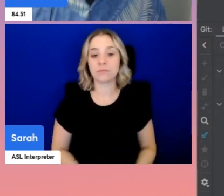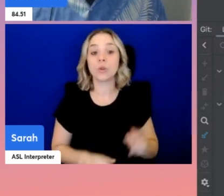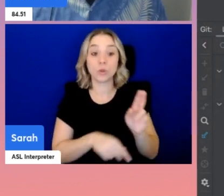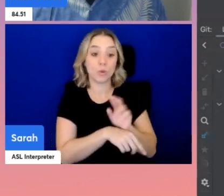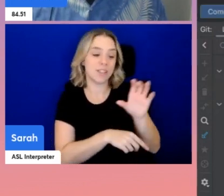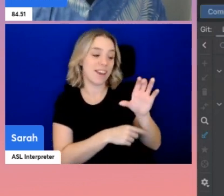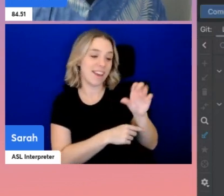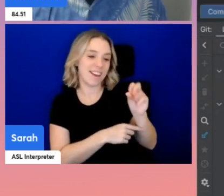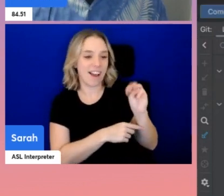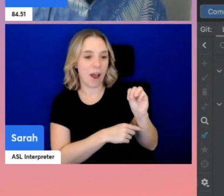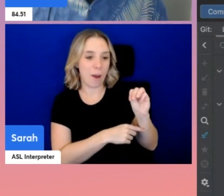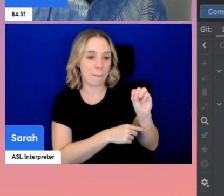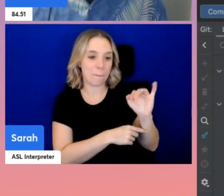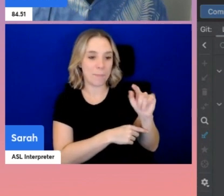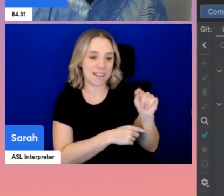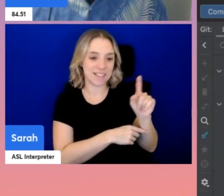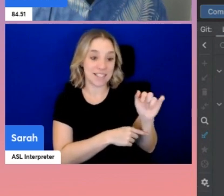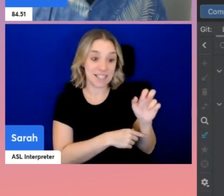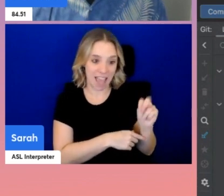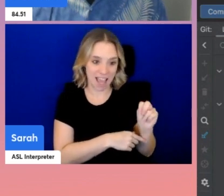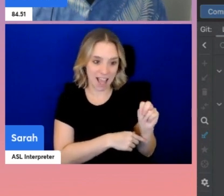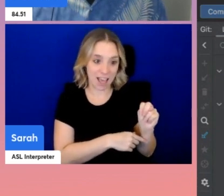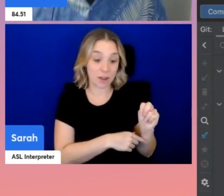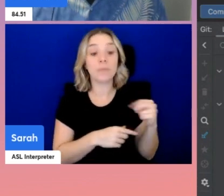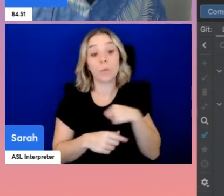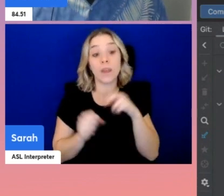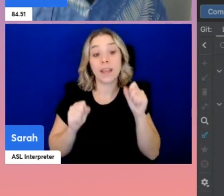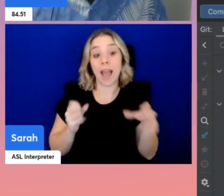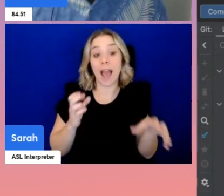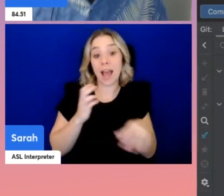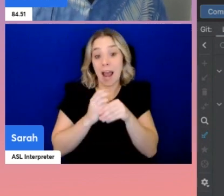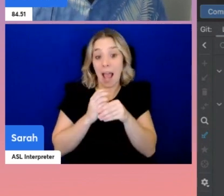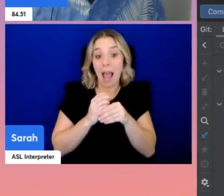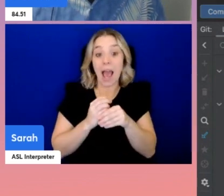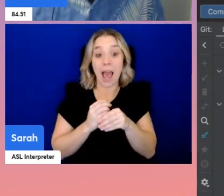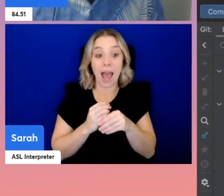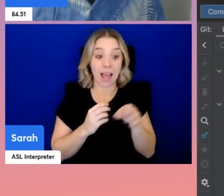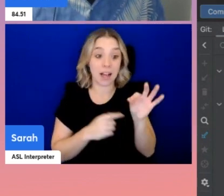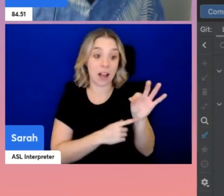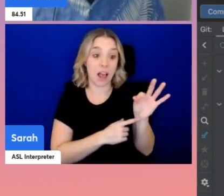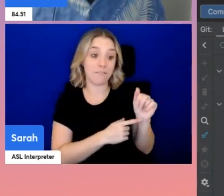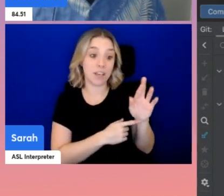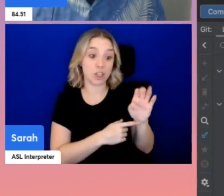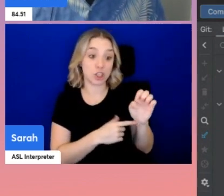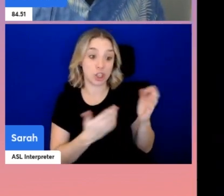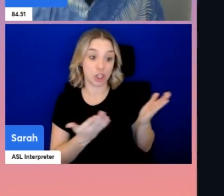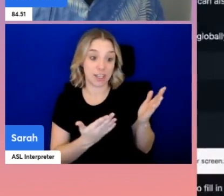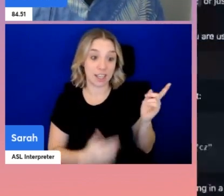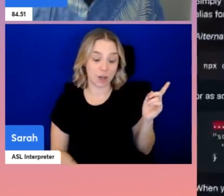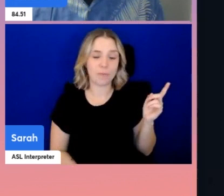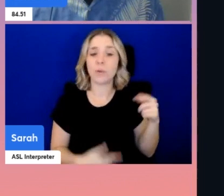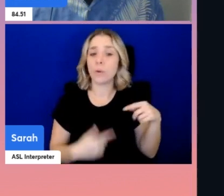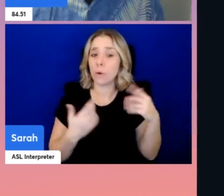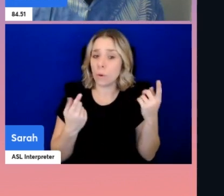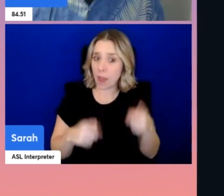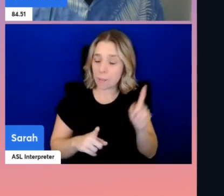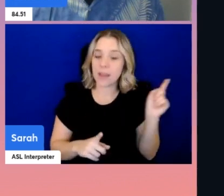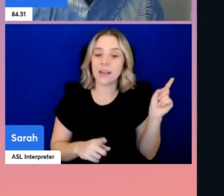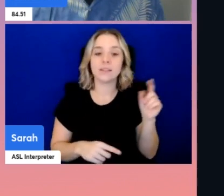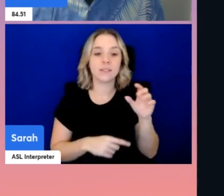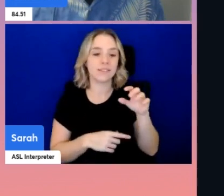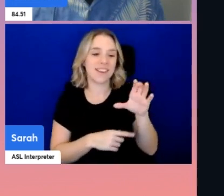can actually add on a feature right here. So what this does is